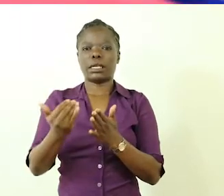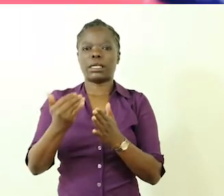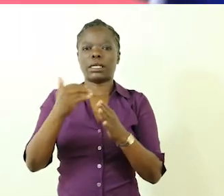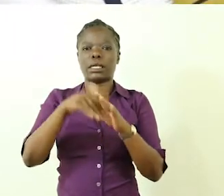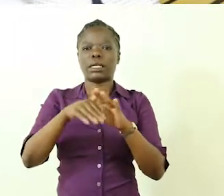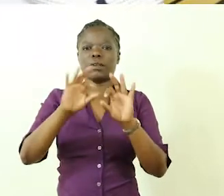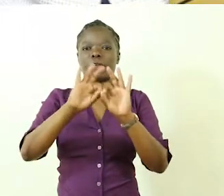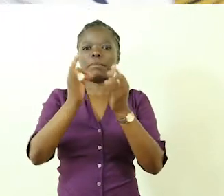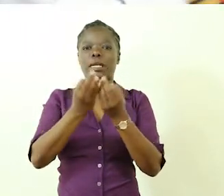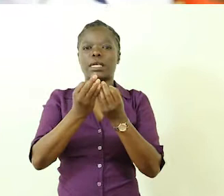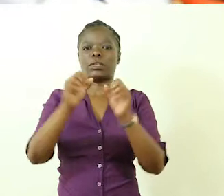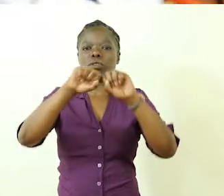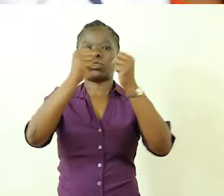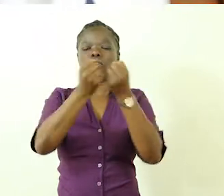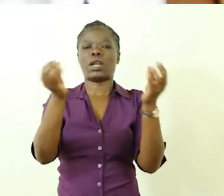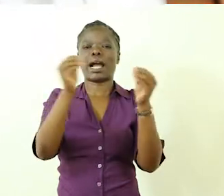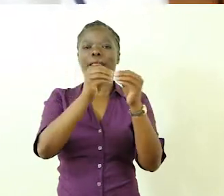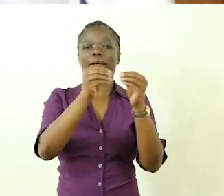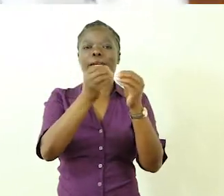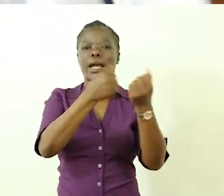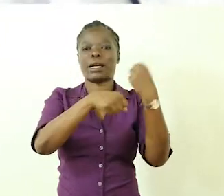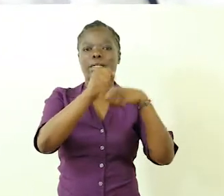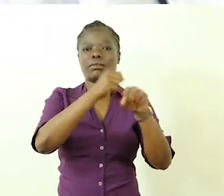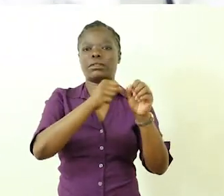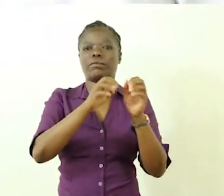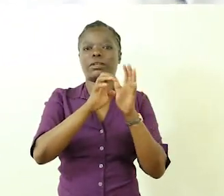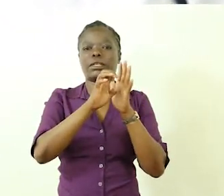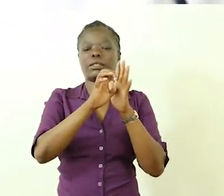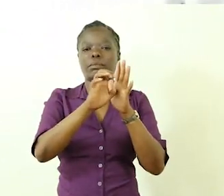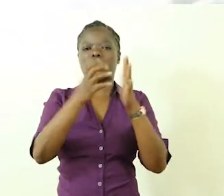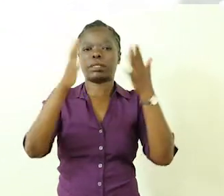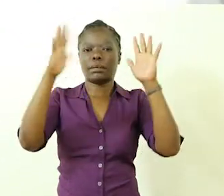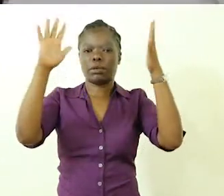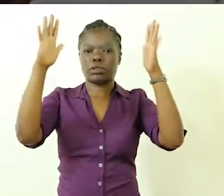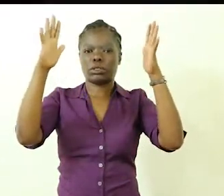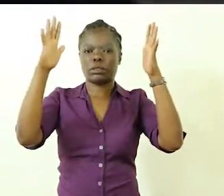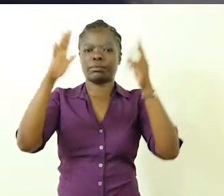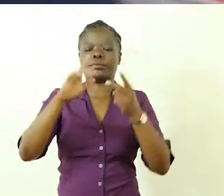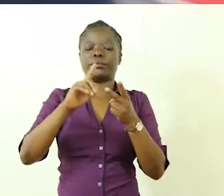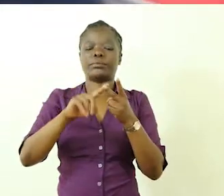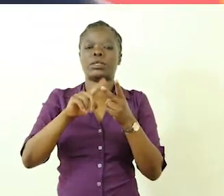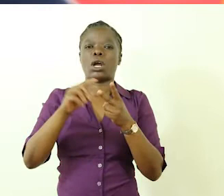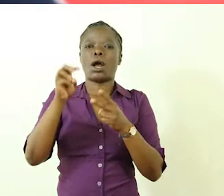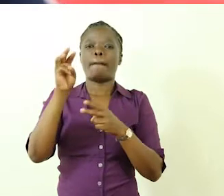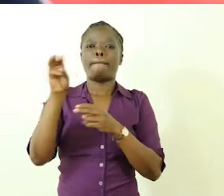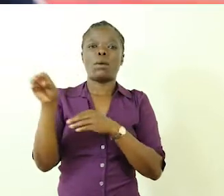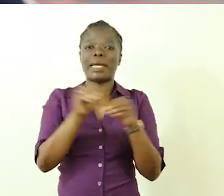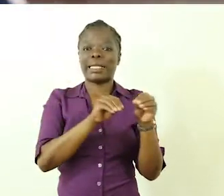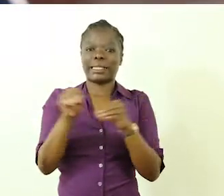in family social gathering activities such as celebrations. Mobility.